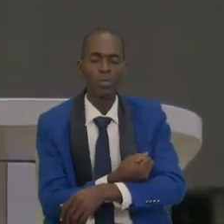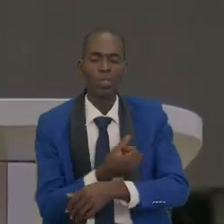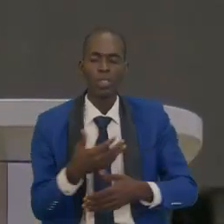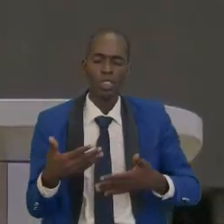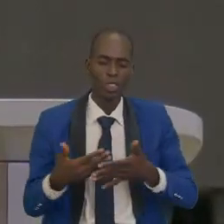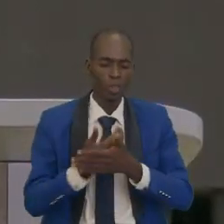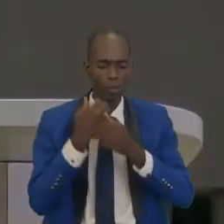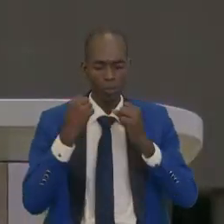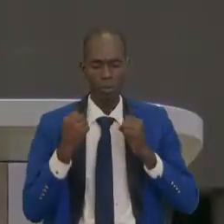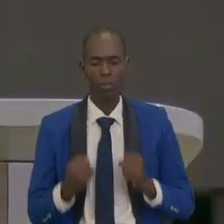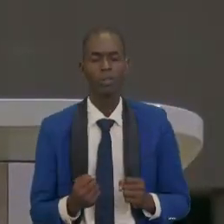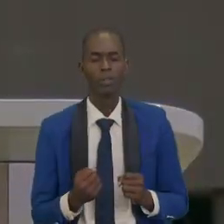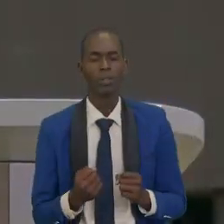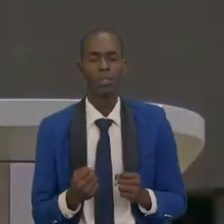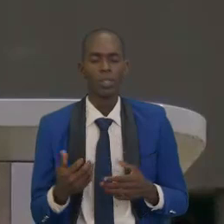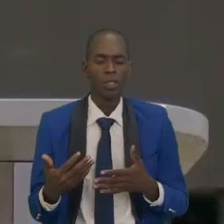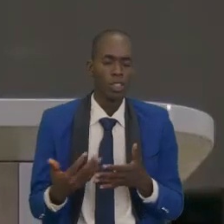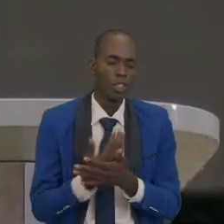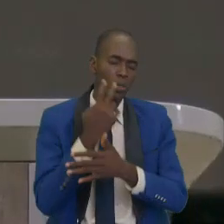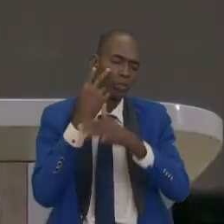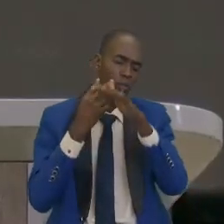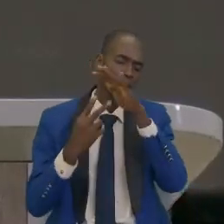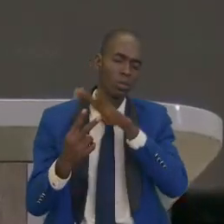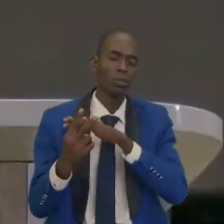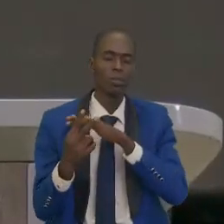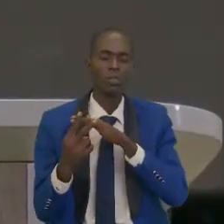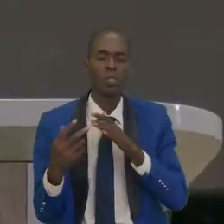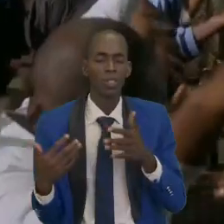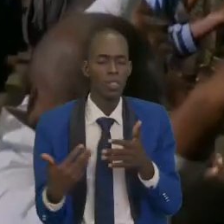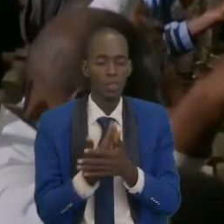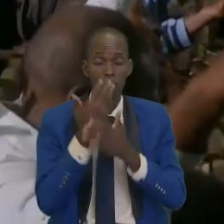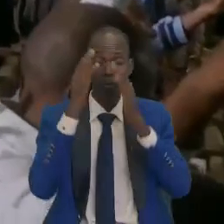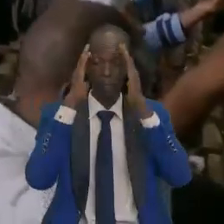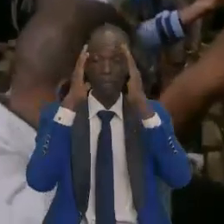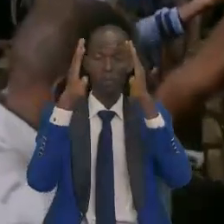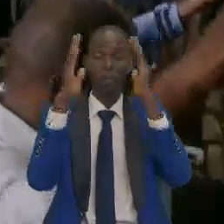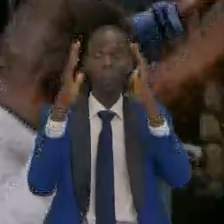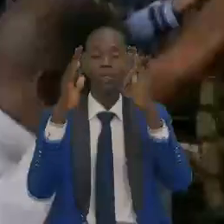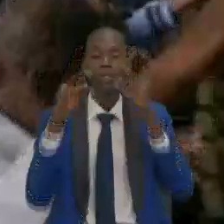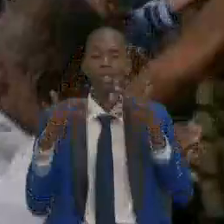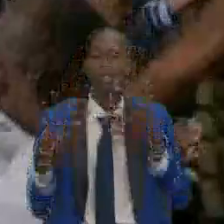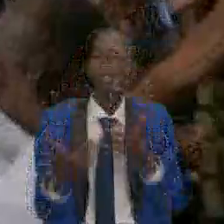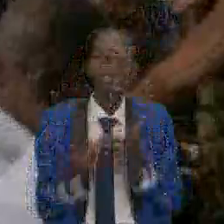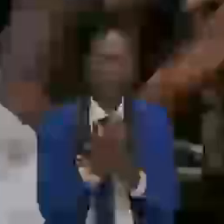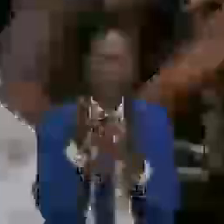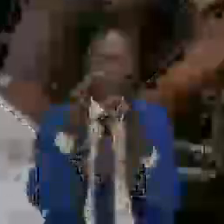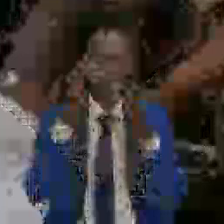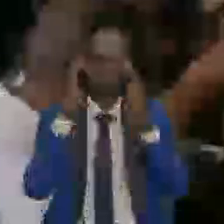power New Vision new Focus new consecration